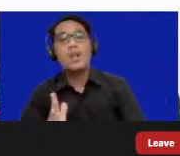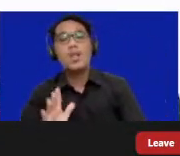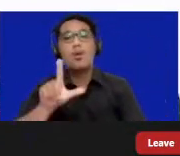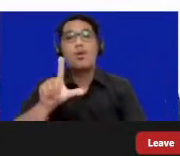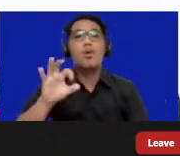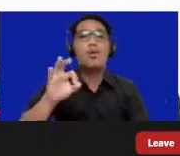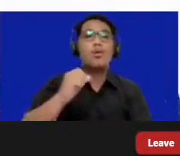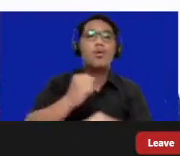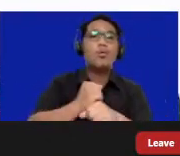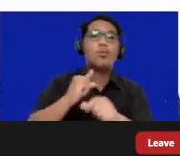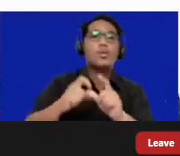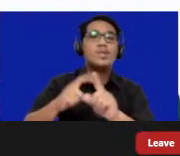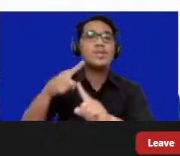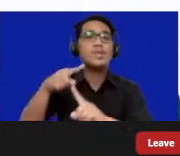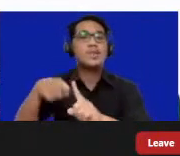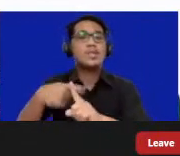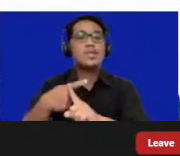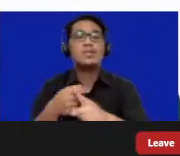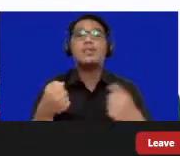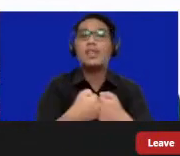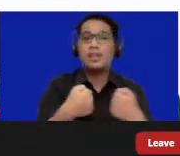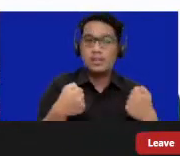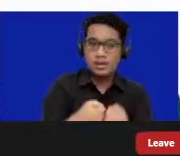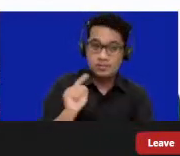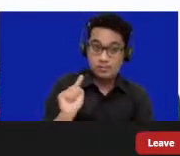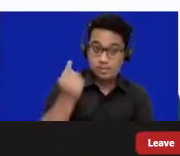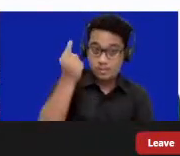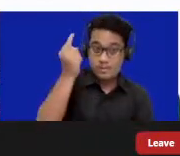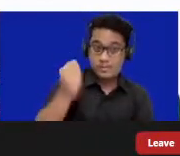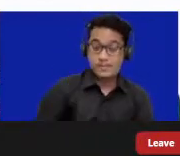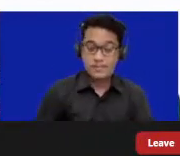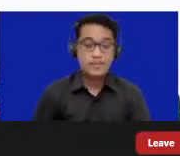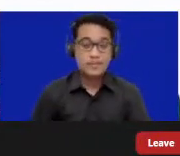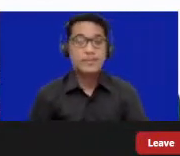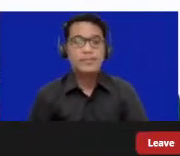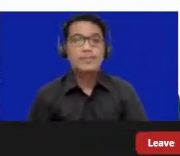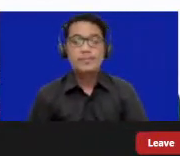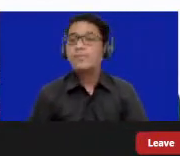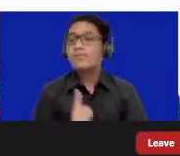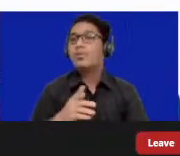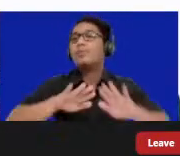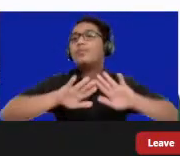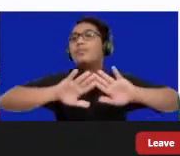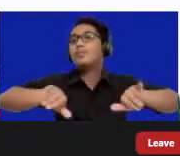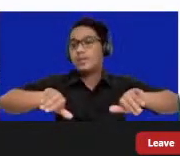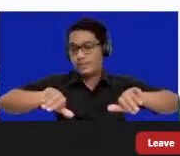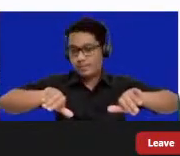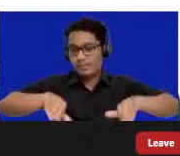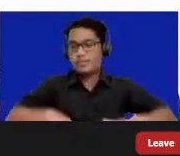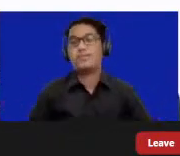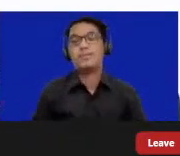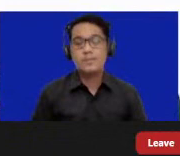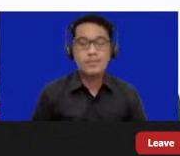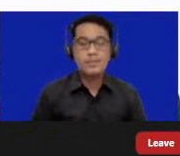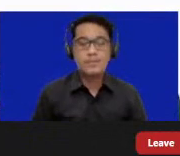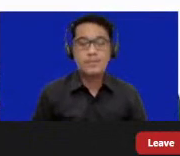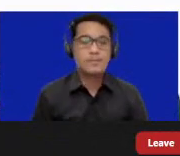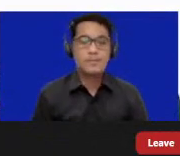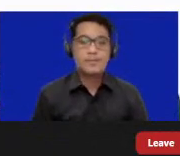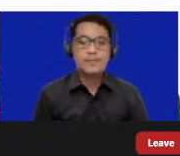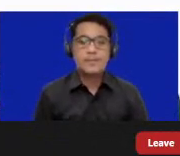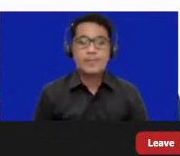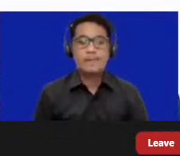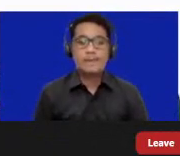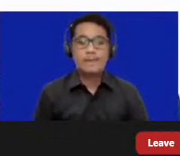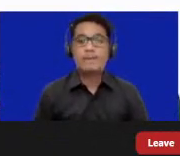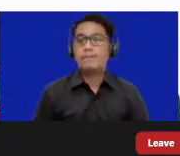water in both countries. So there are some things that could be useful in how